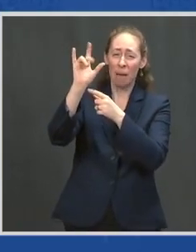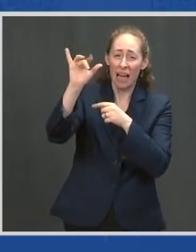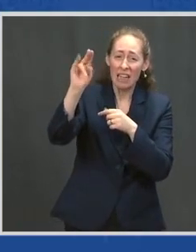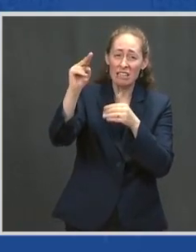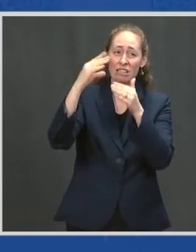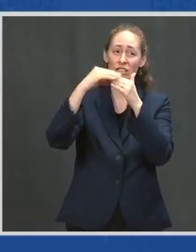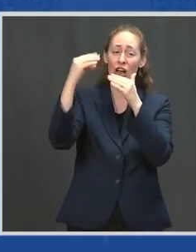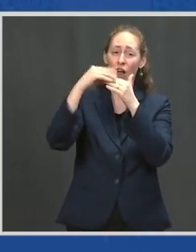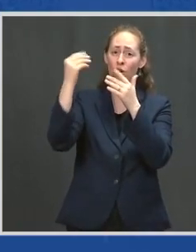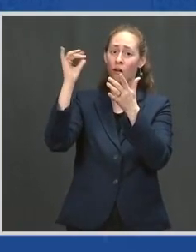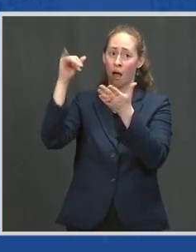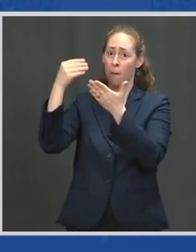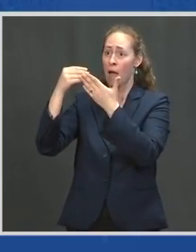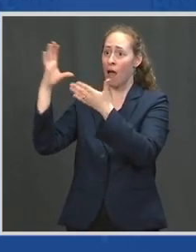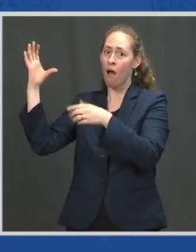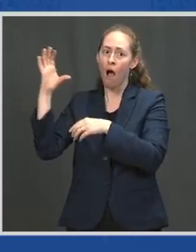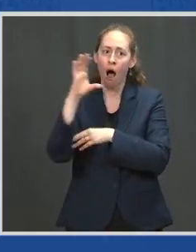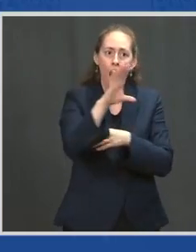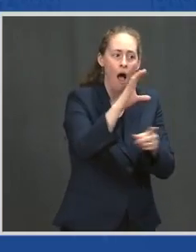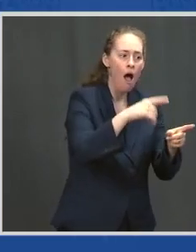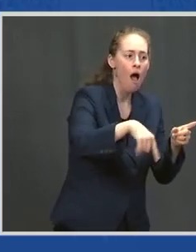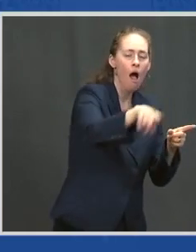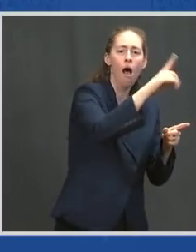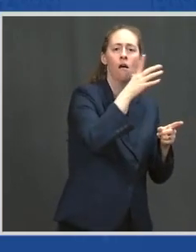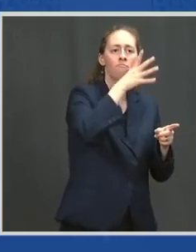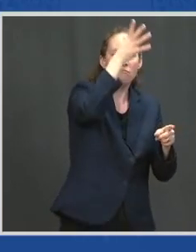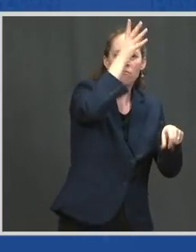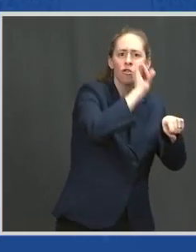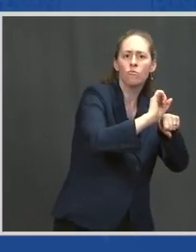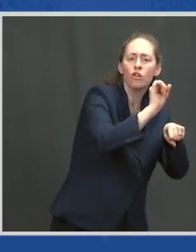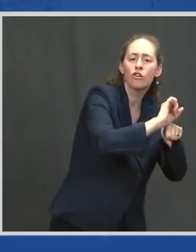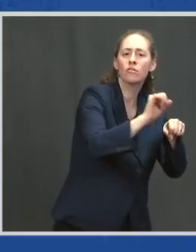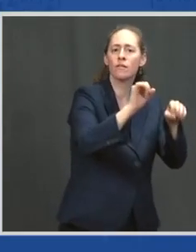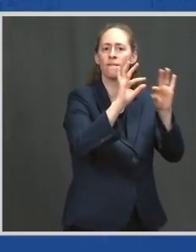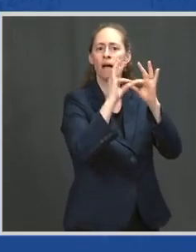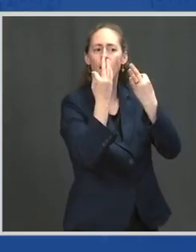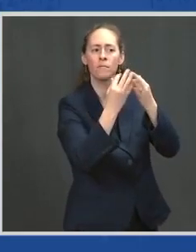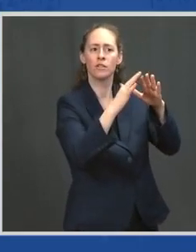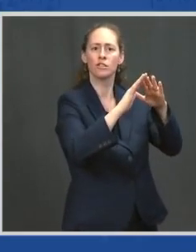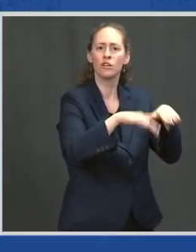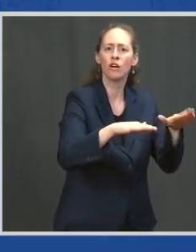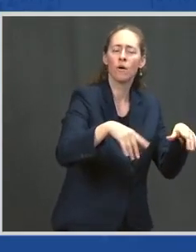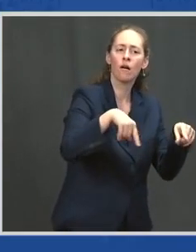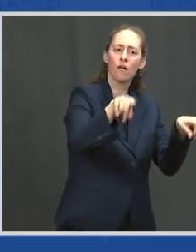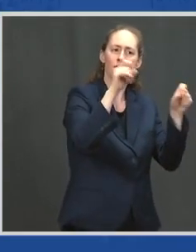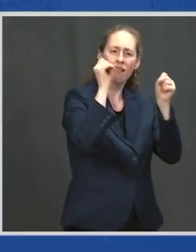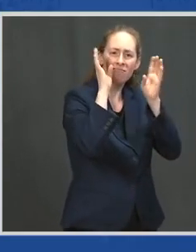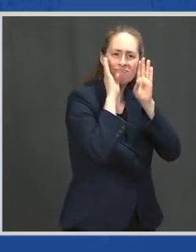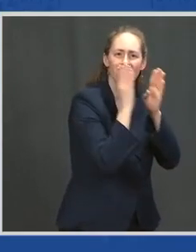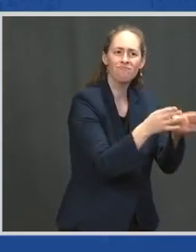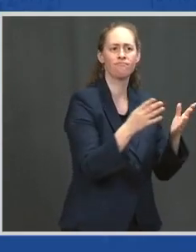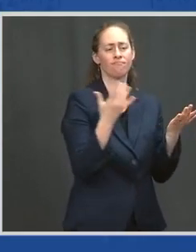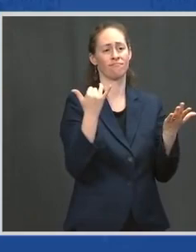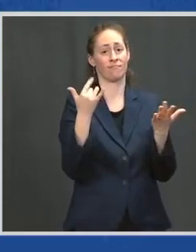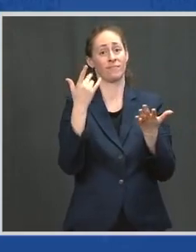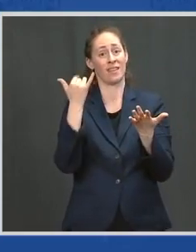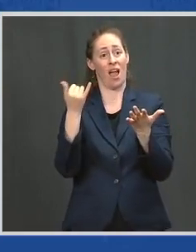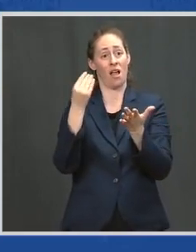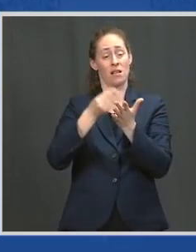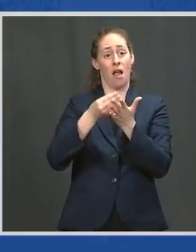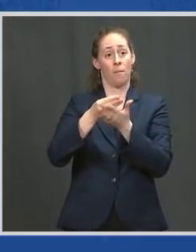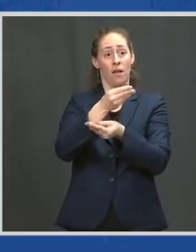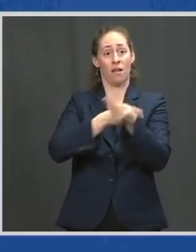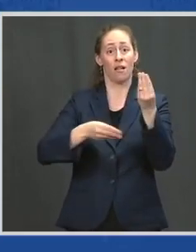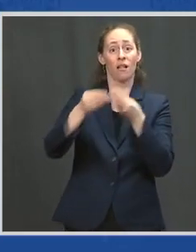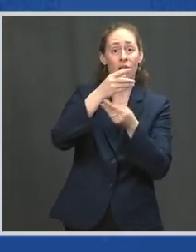every year if they have 2 children? Folks, trickle-down economies economics has never worked. For too long,